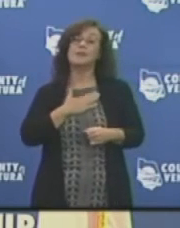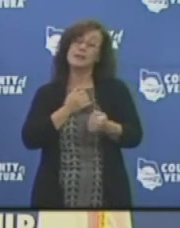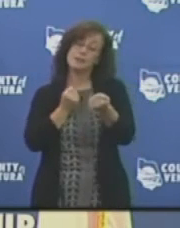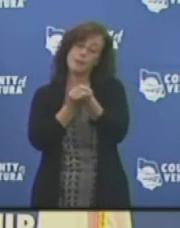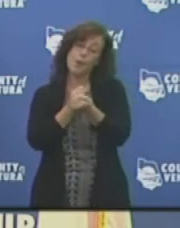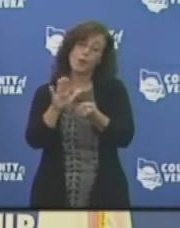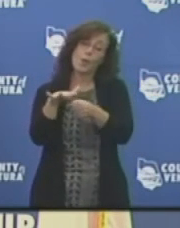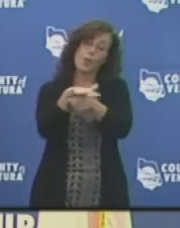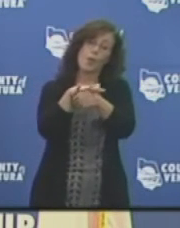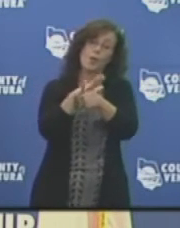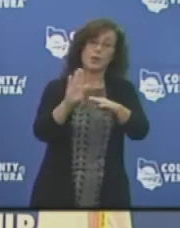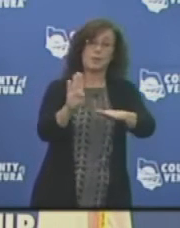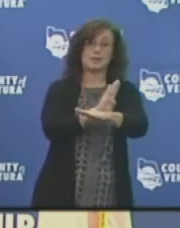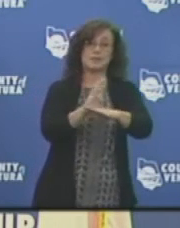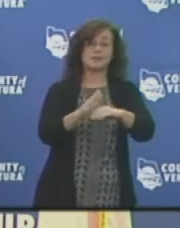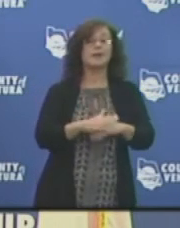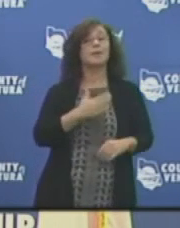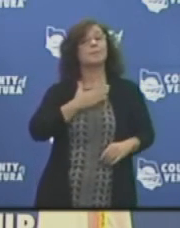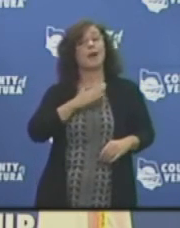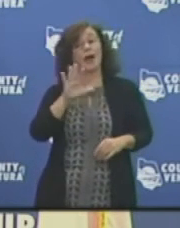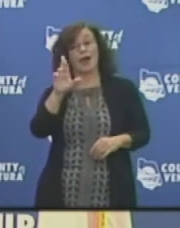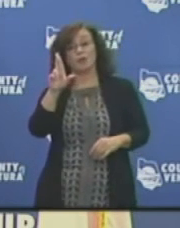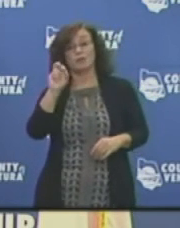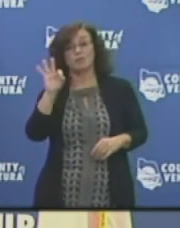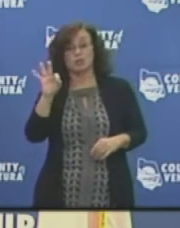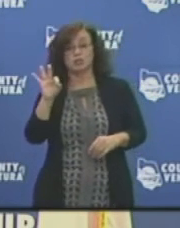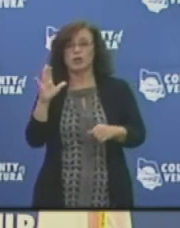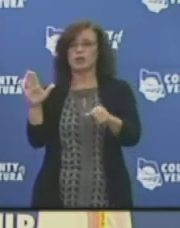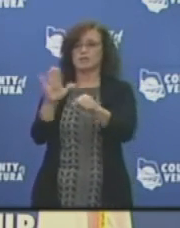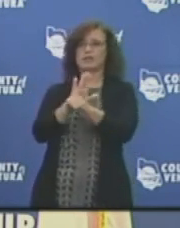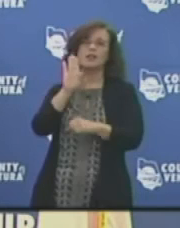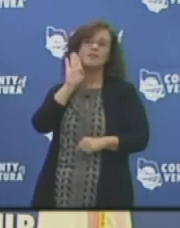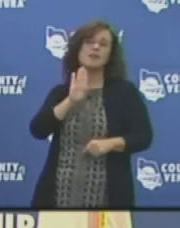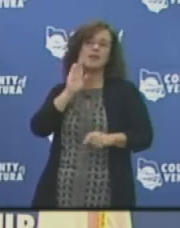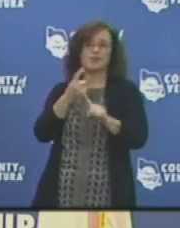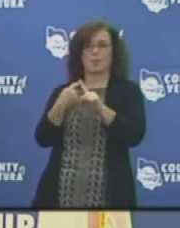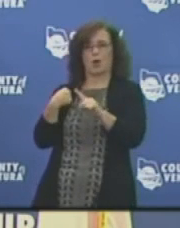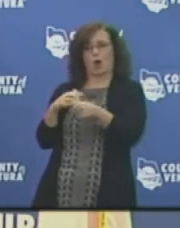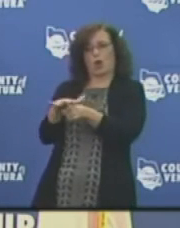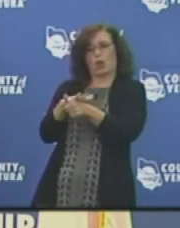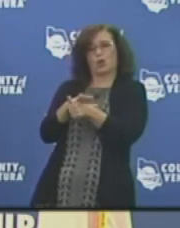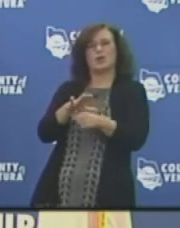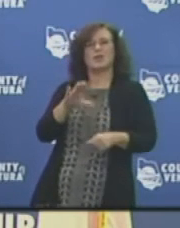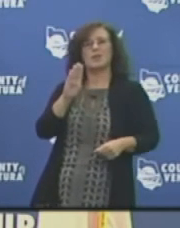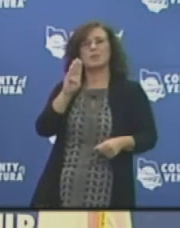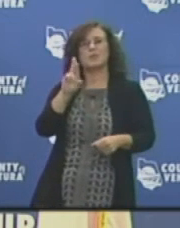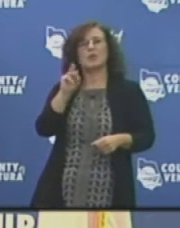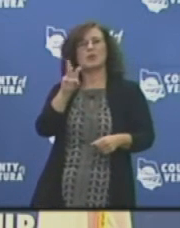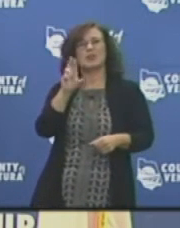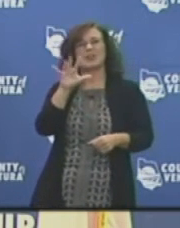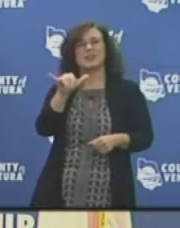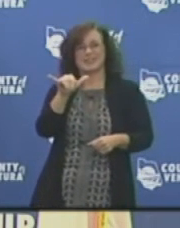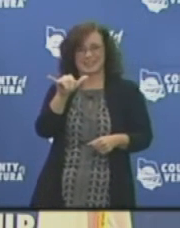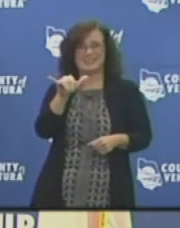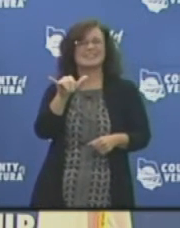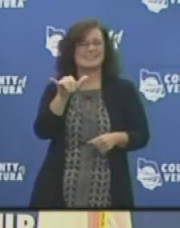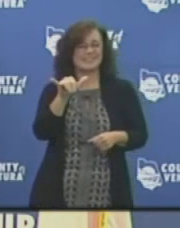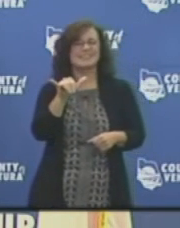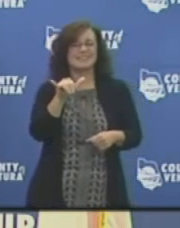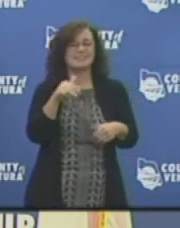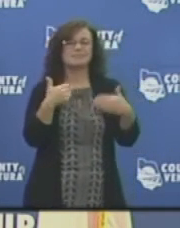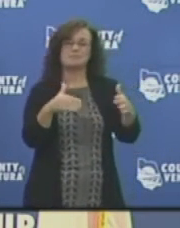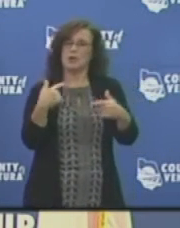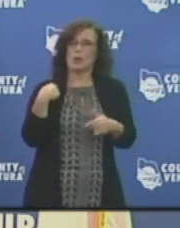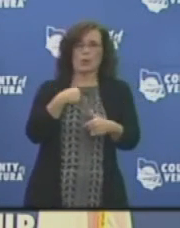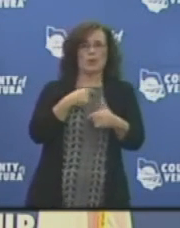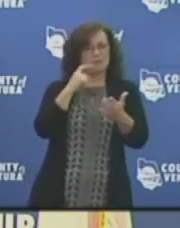businesses. My refrigerator is full of beer from our local breweries. We have seen time and time again how